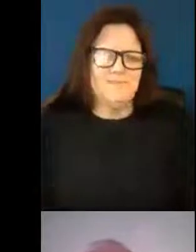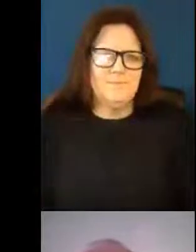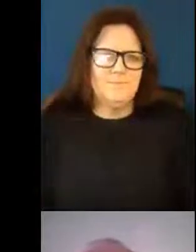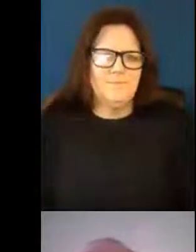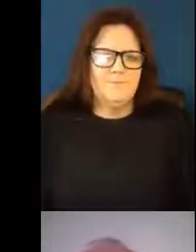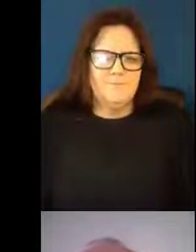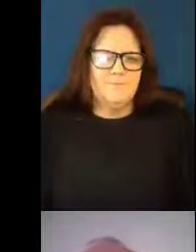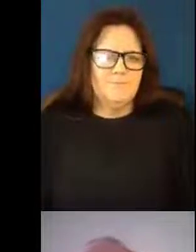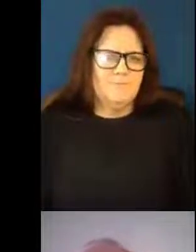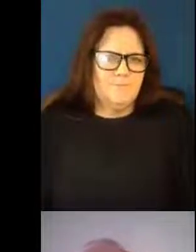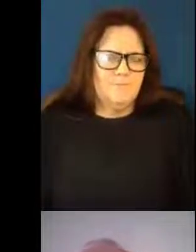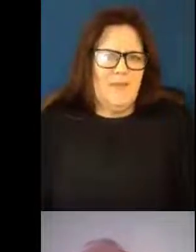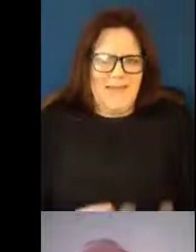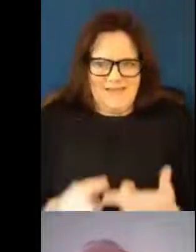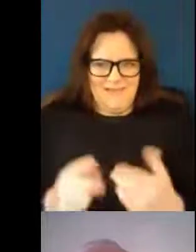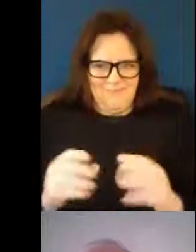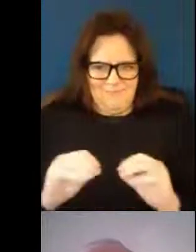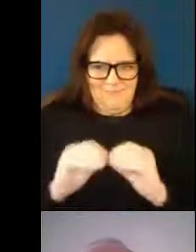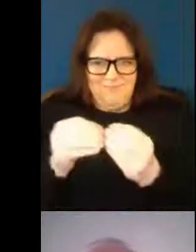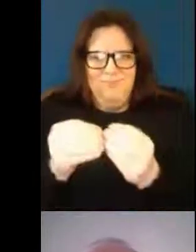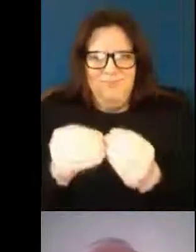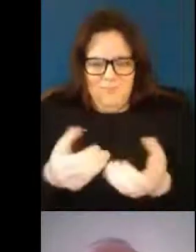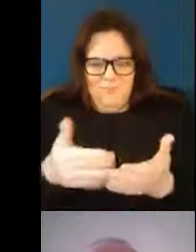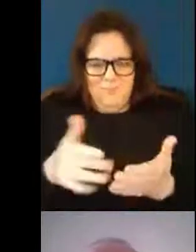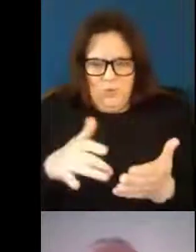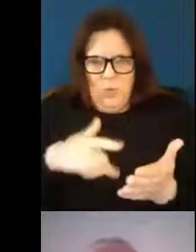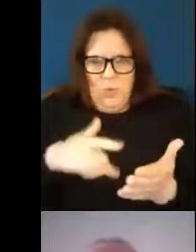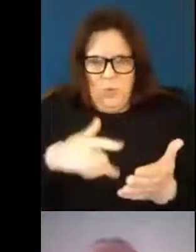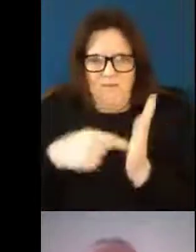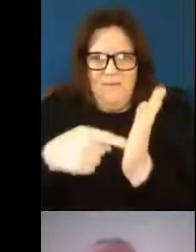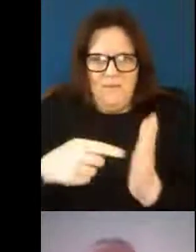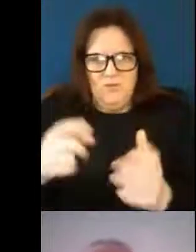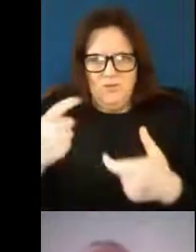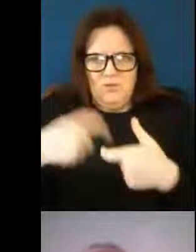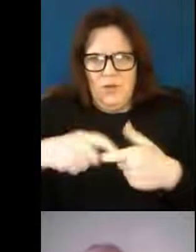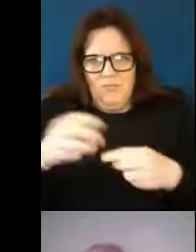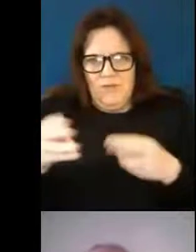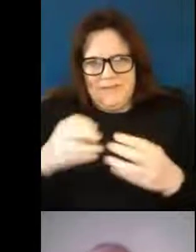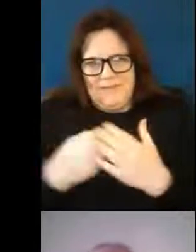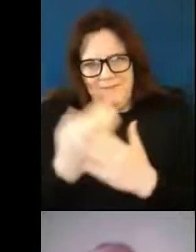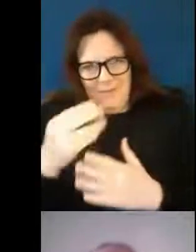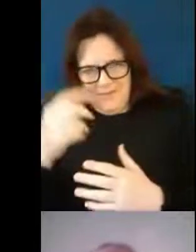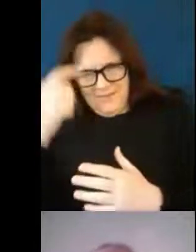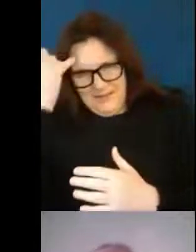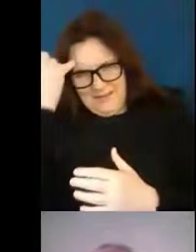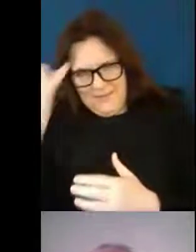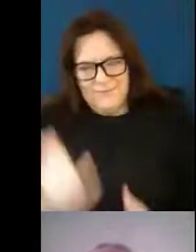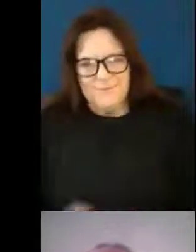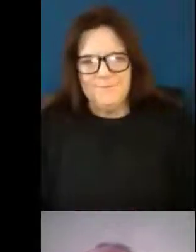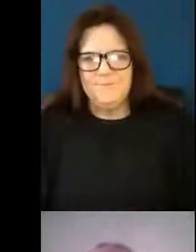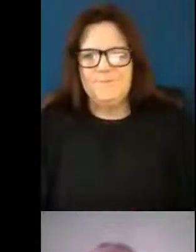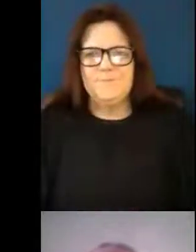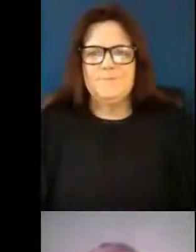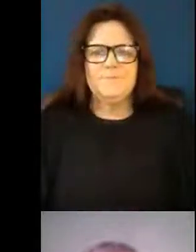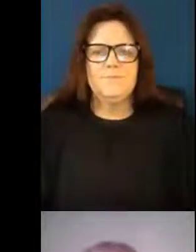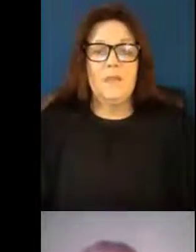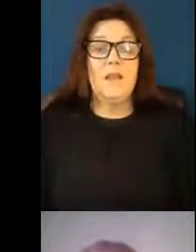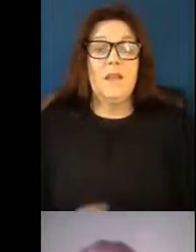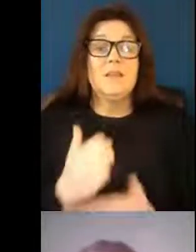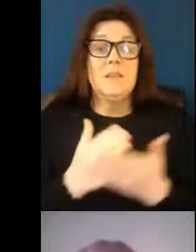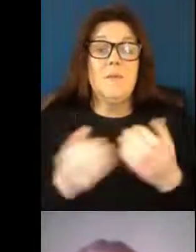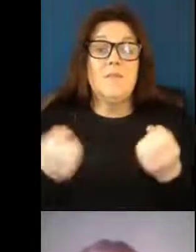into life this concept of joint practice development. So in terms of some of the insights that I'll